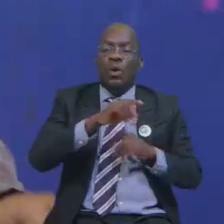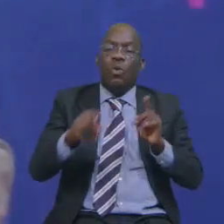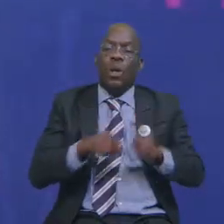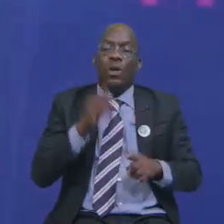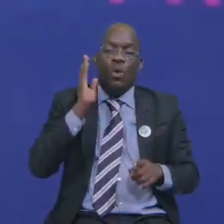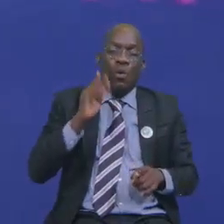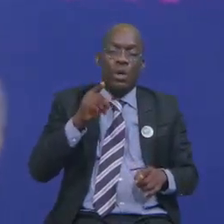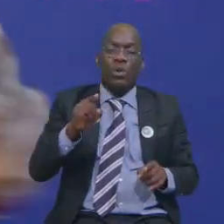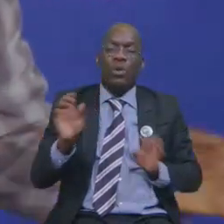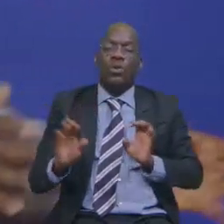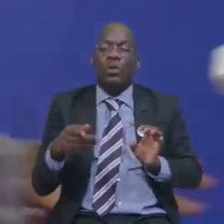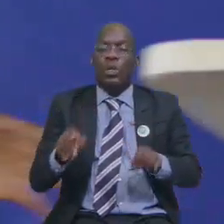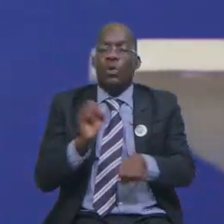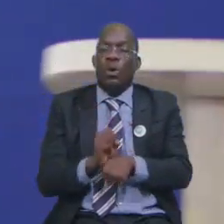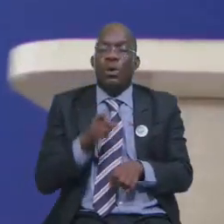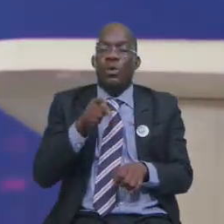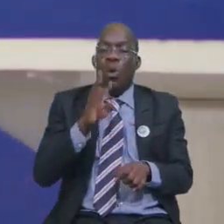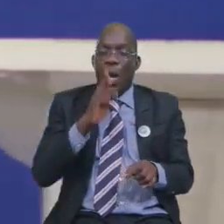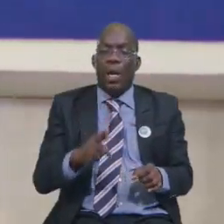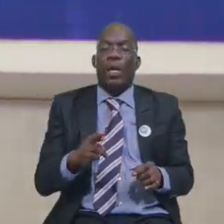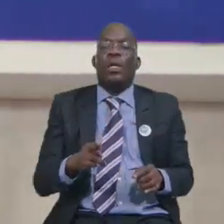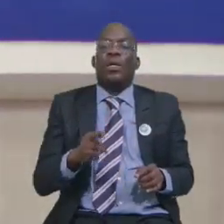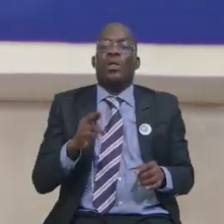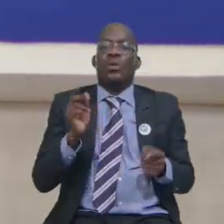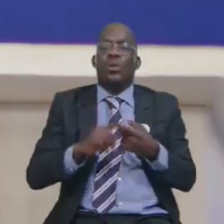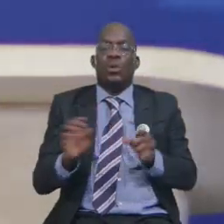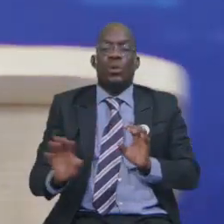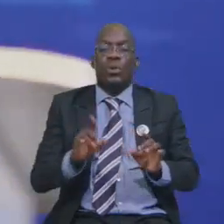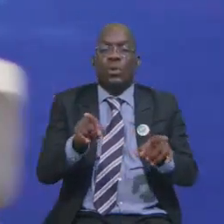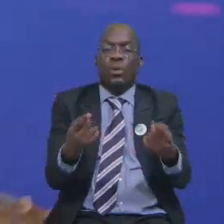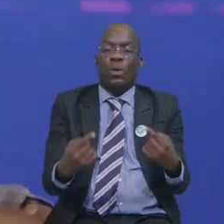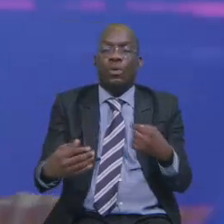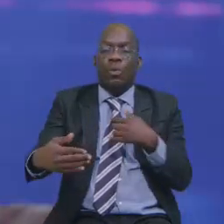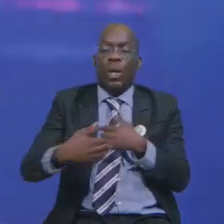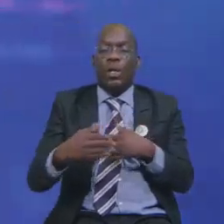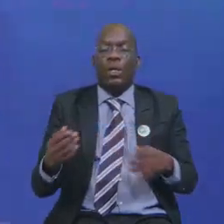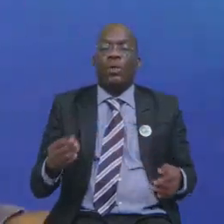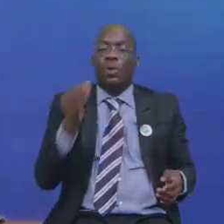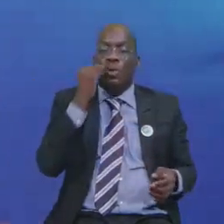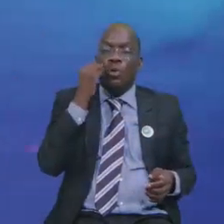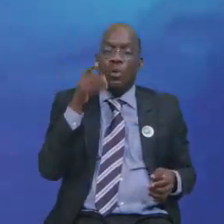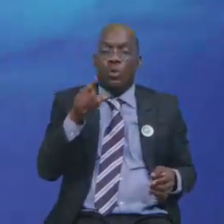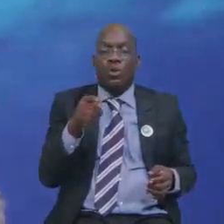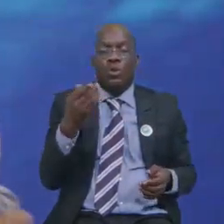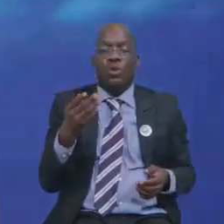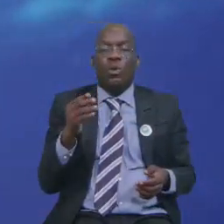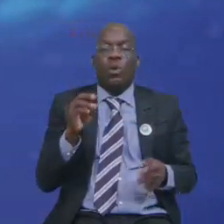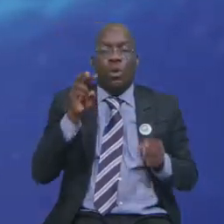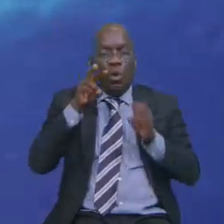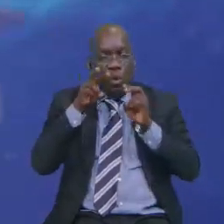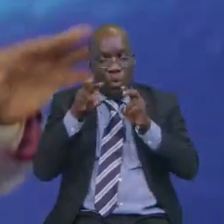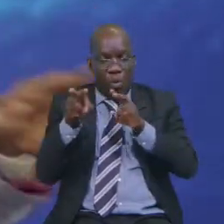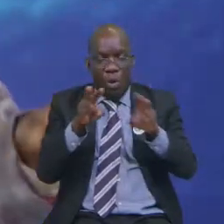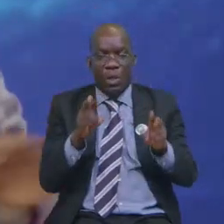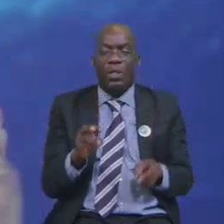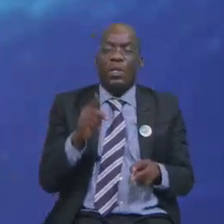work you are appointed to do? And then you come back and you are watching. If you are not watching television, you are watching social media, and